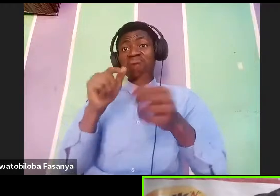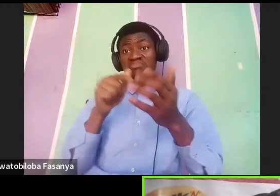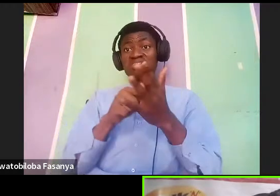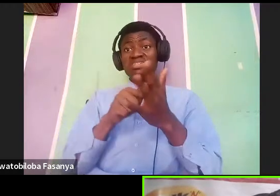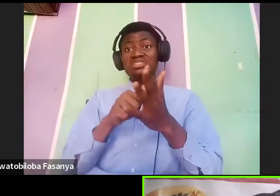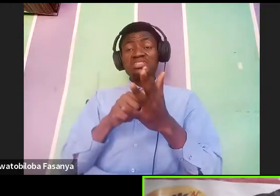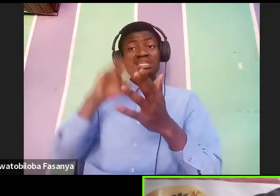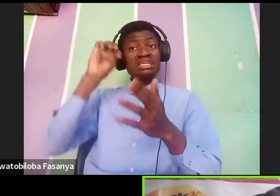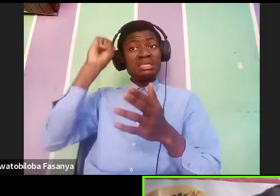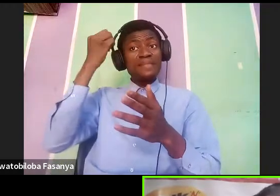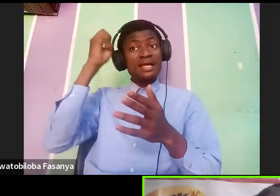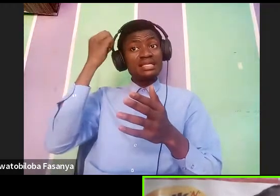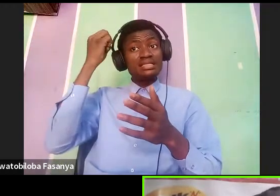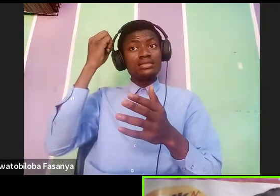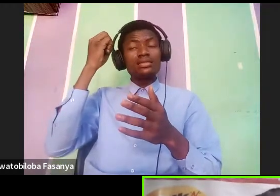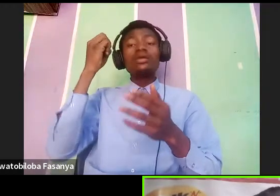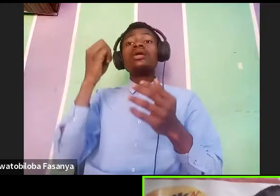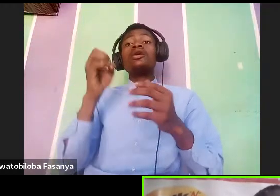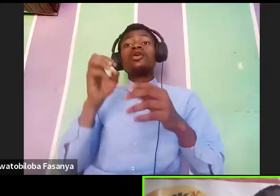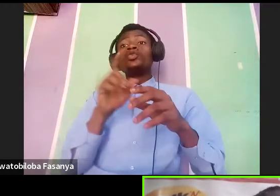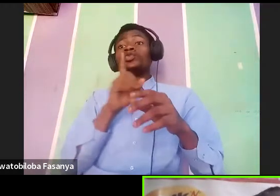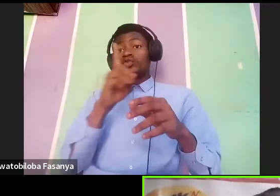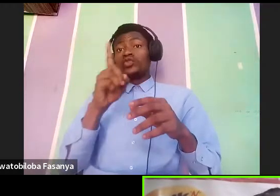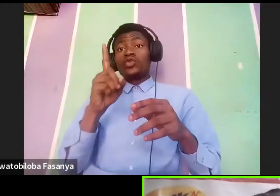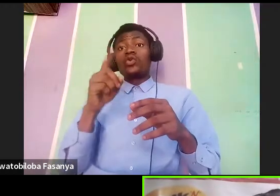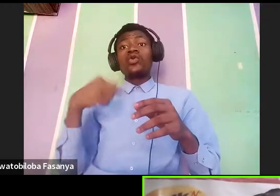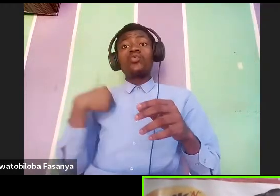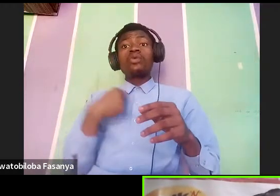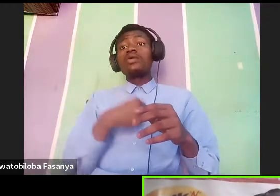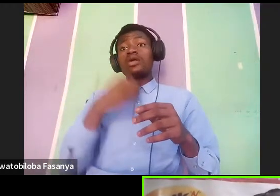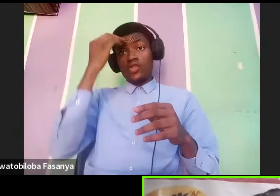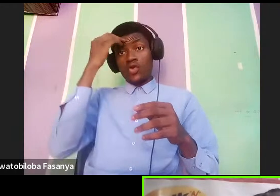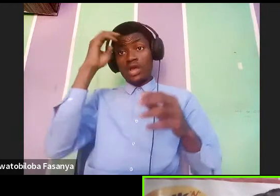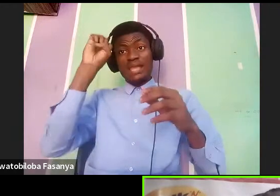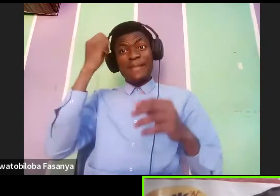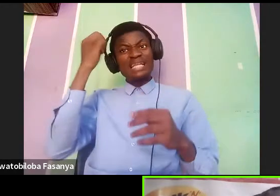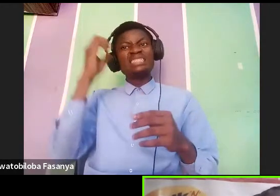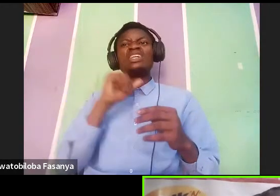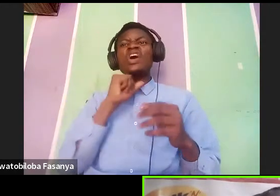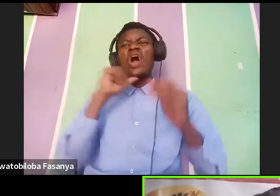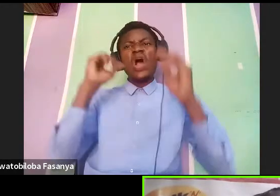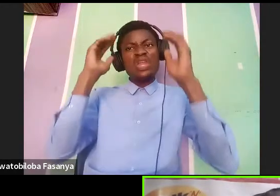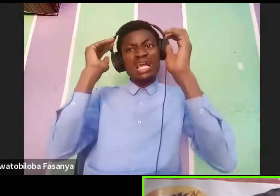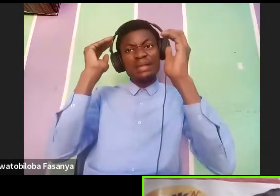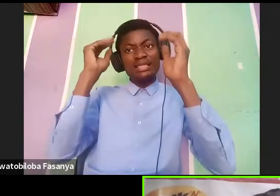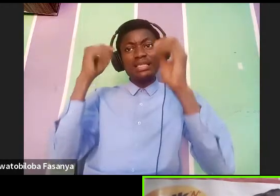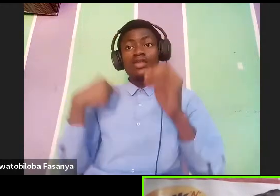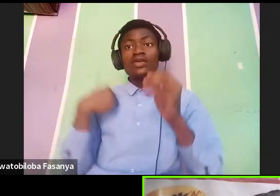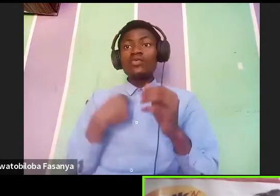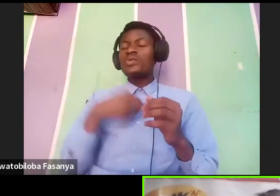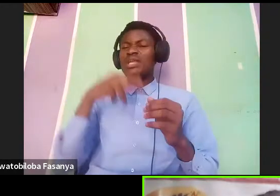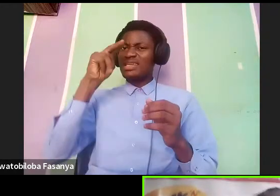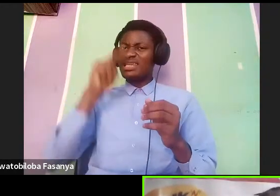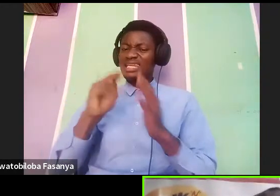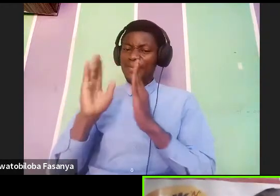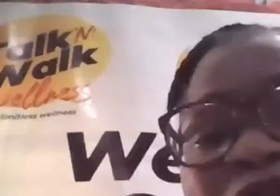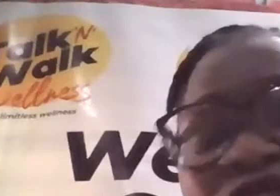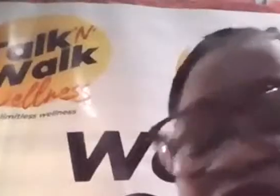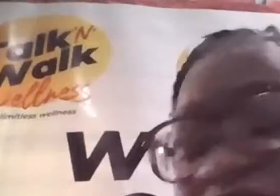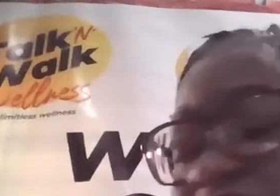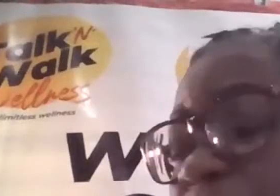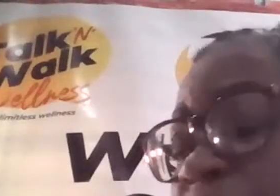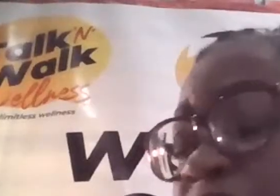for emergency, but we need to be prepared for emergency. So that's one of the reasons why we're having this webinar, so that we can be prepared